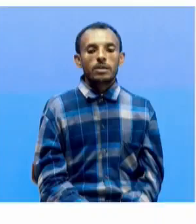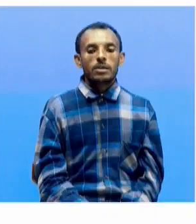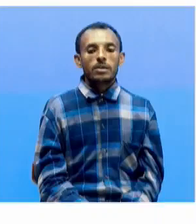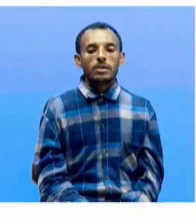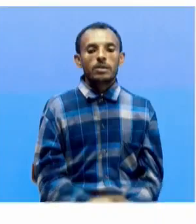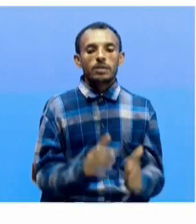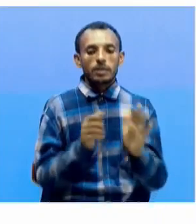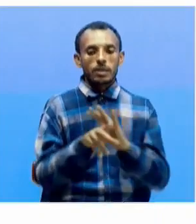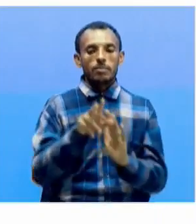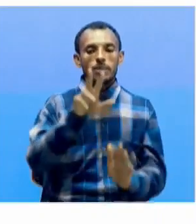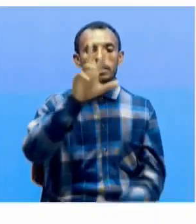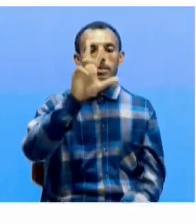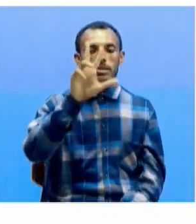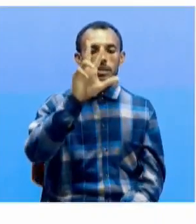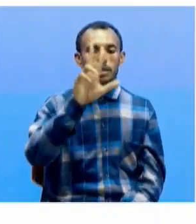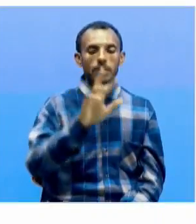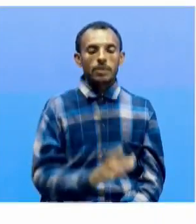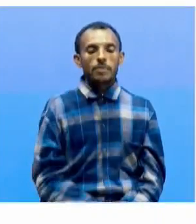3.